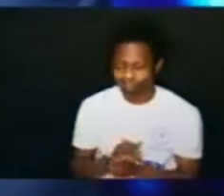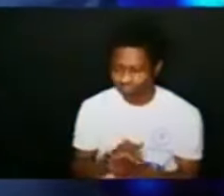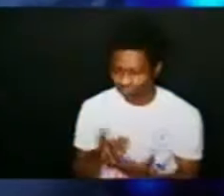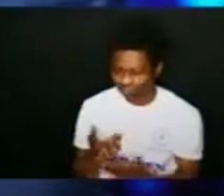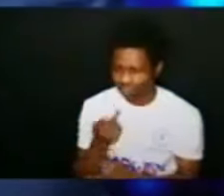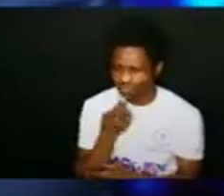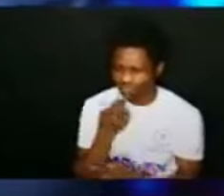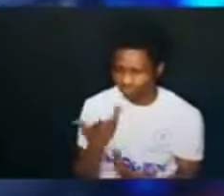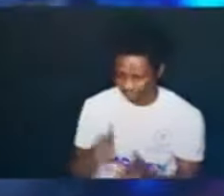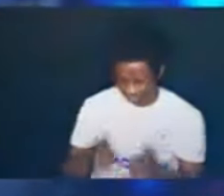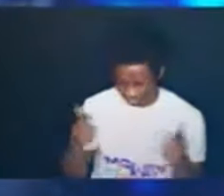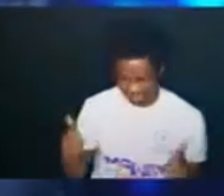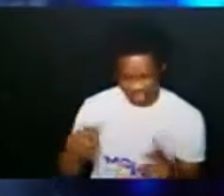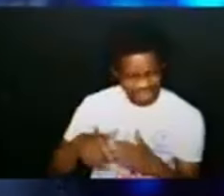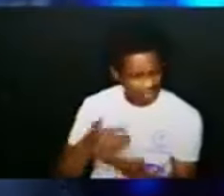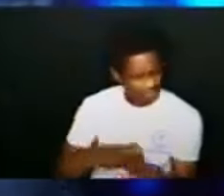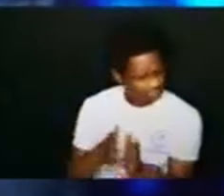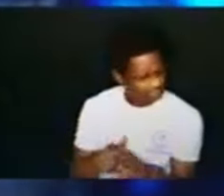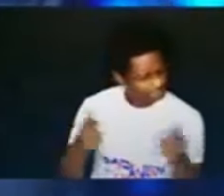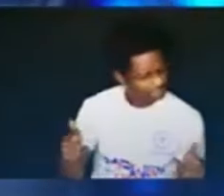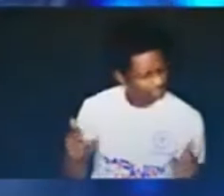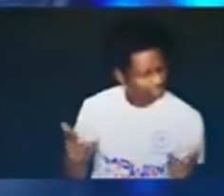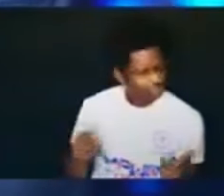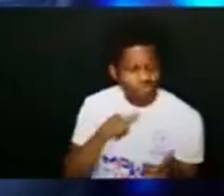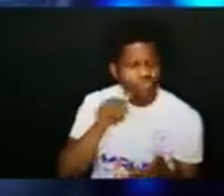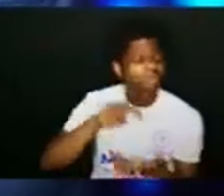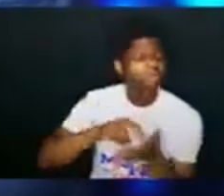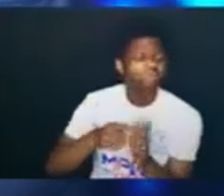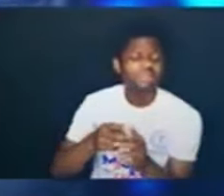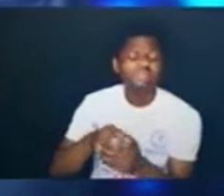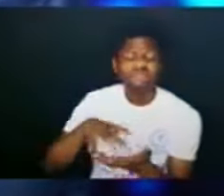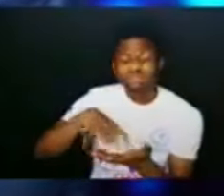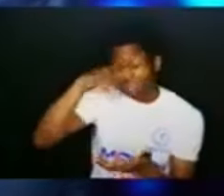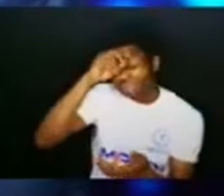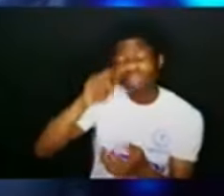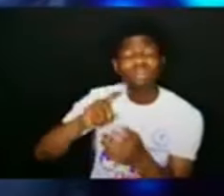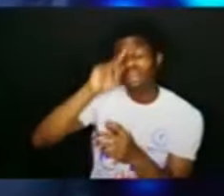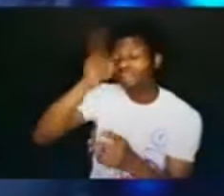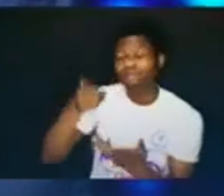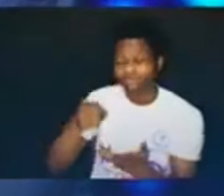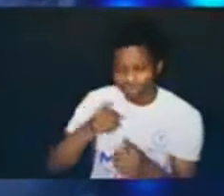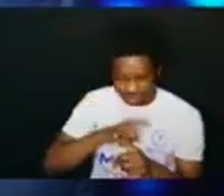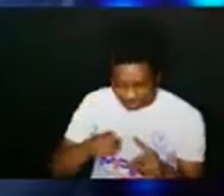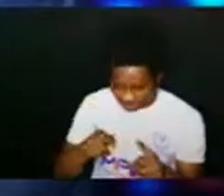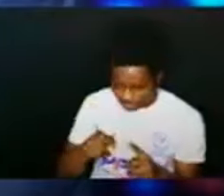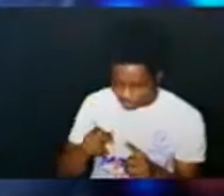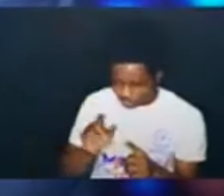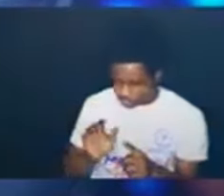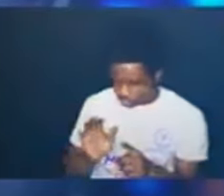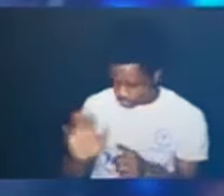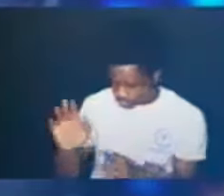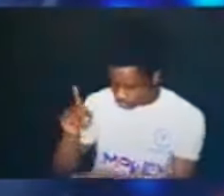makes him great is not because he was so much of an intellectual, fine, but the kind of life that he led,